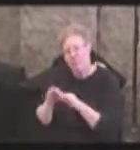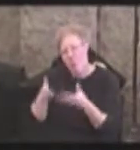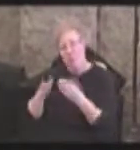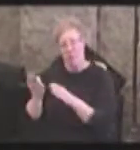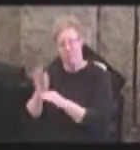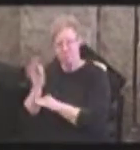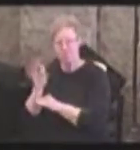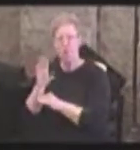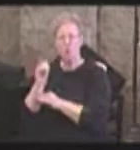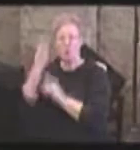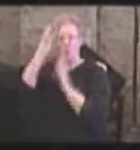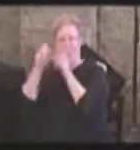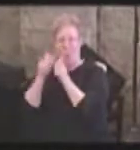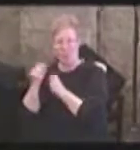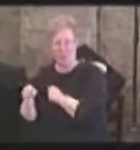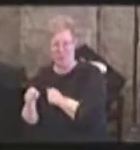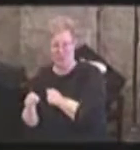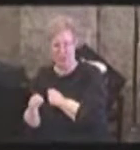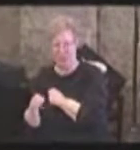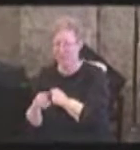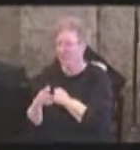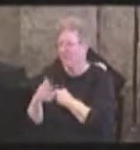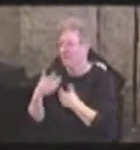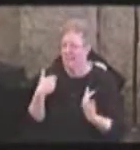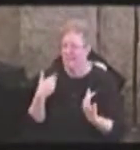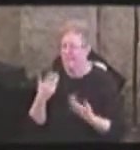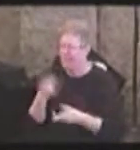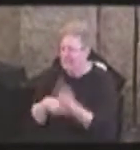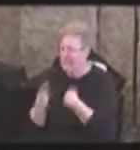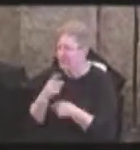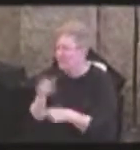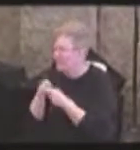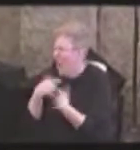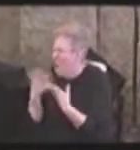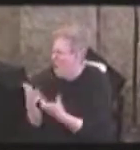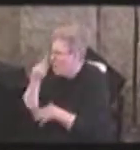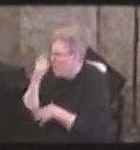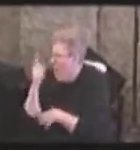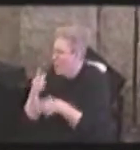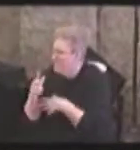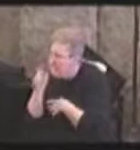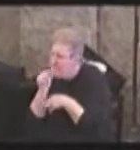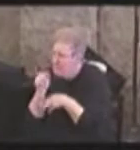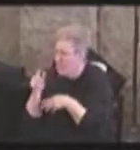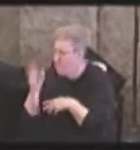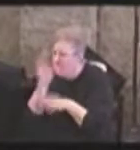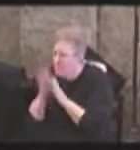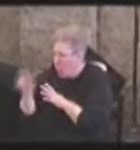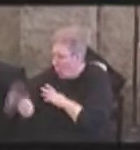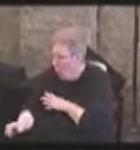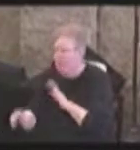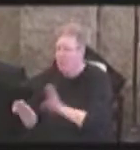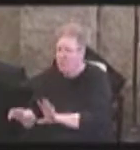being specific about the Trans Am with the T-tops and the big bird on the hood, right? Think about having the right and perfect car or